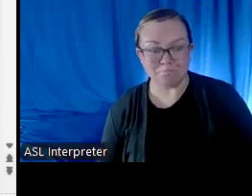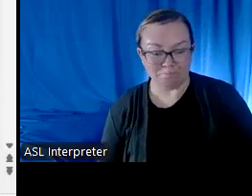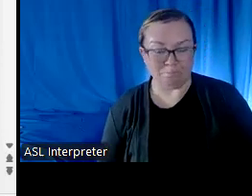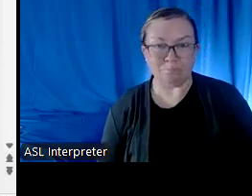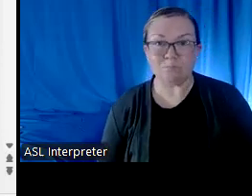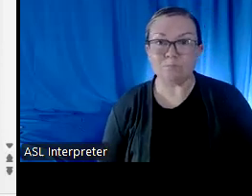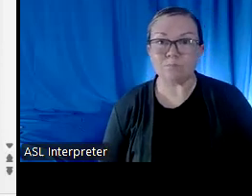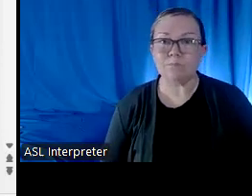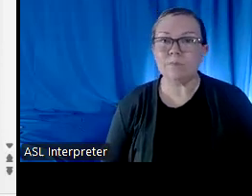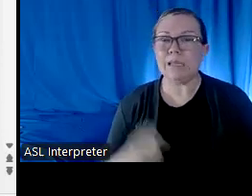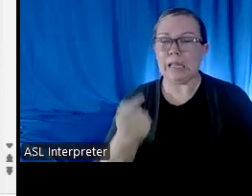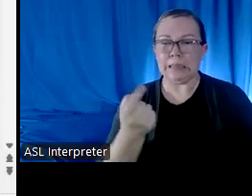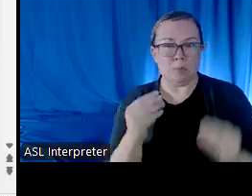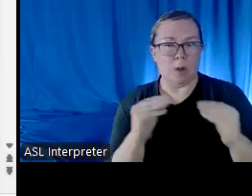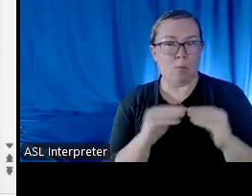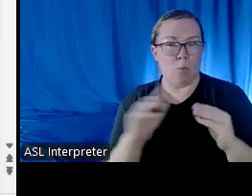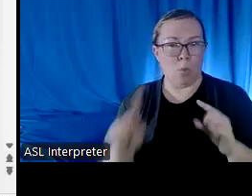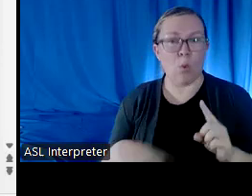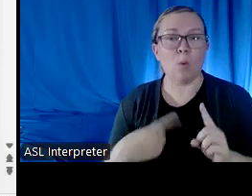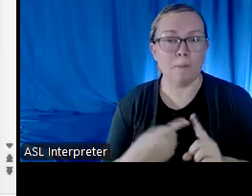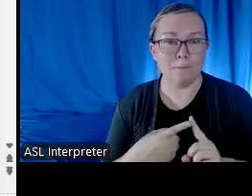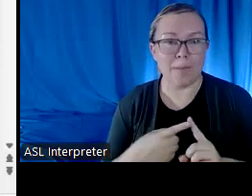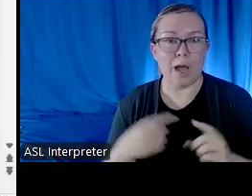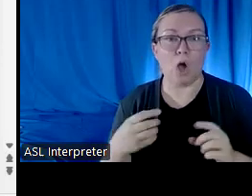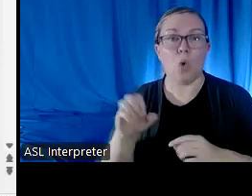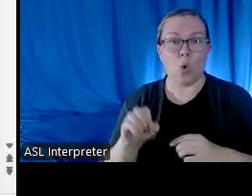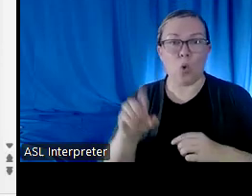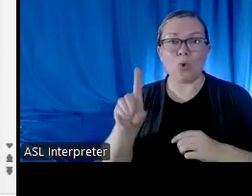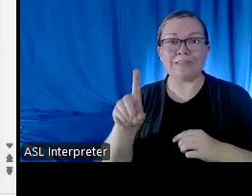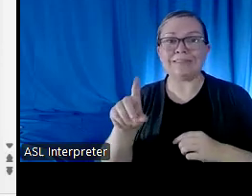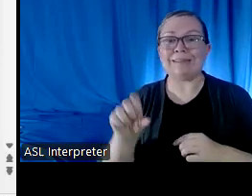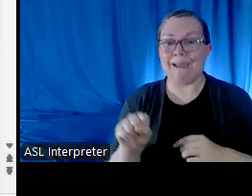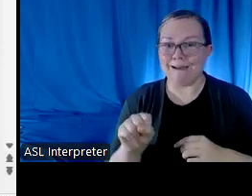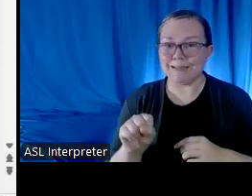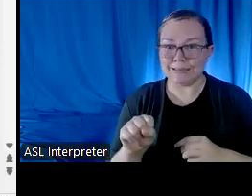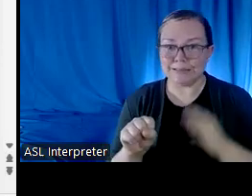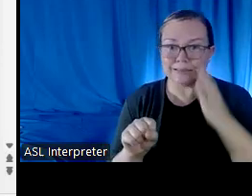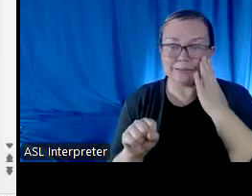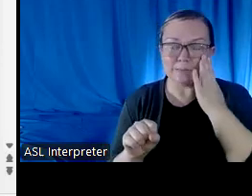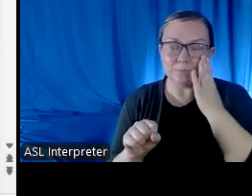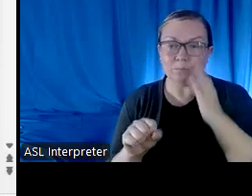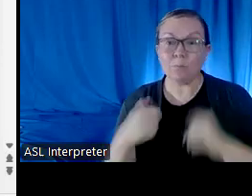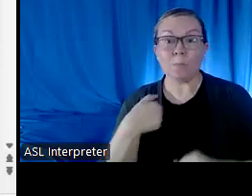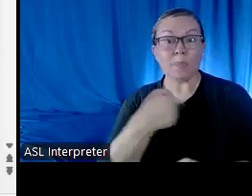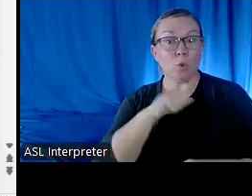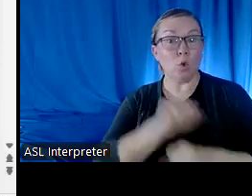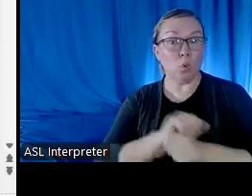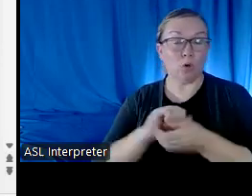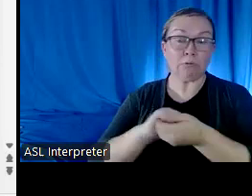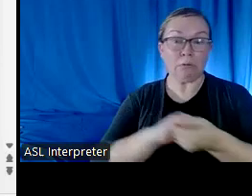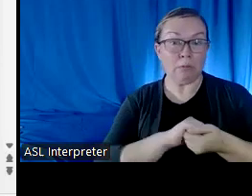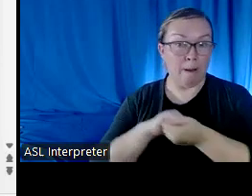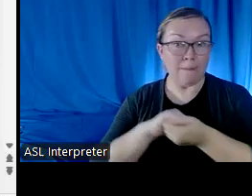And just a little bit more about the Office of Developmental Disability Services. We work in